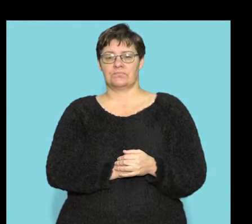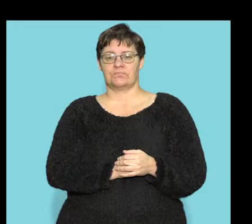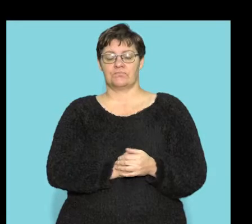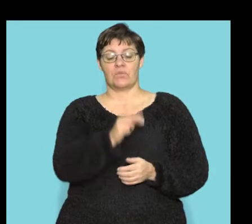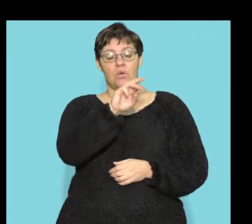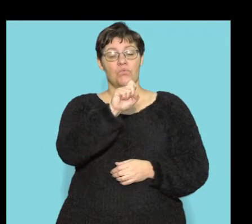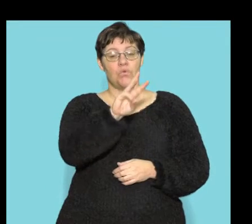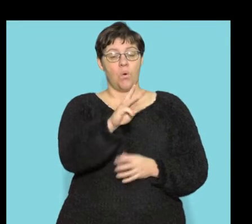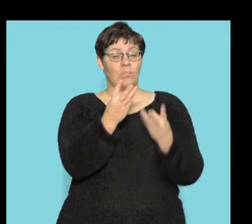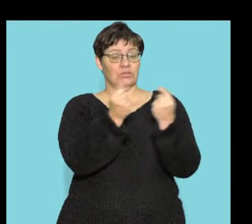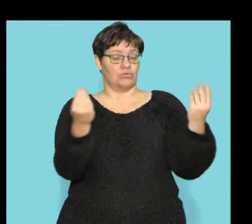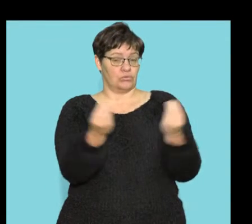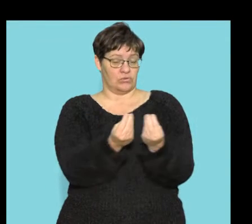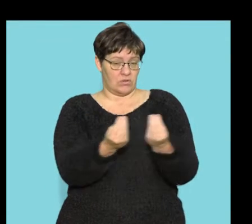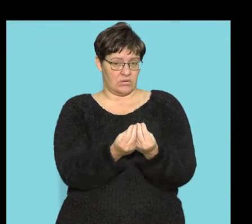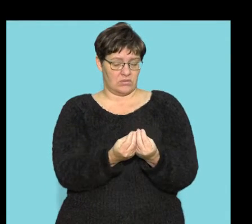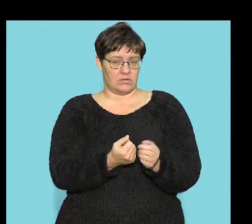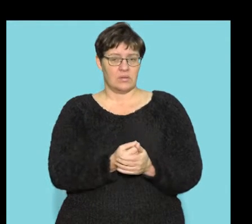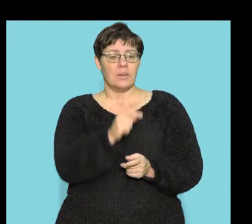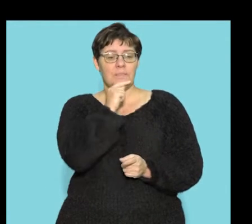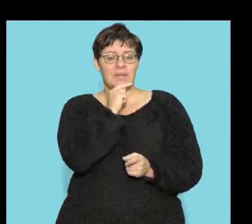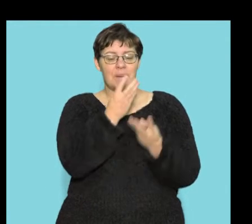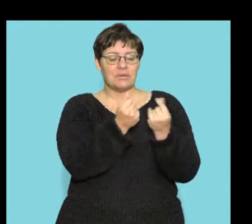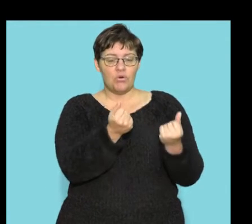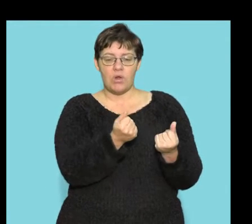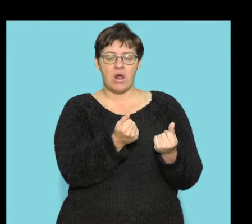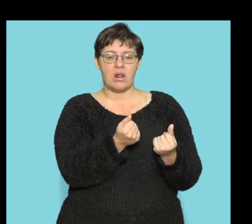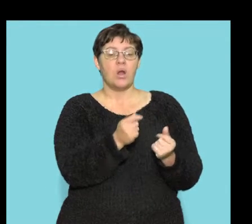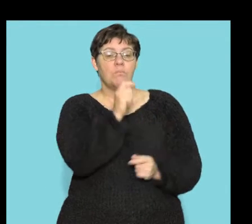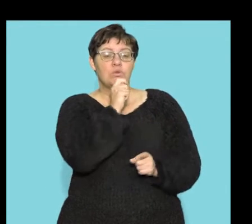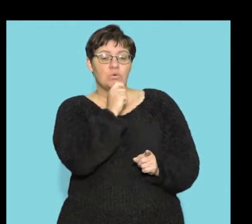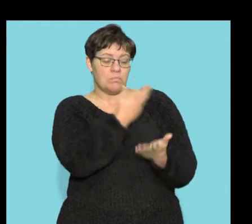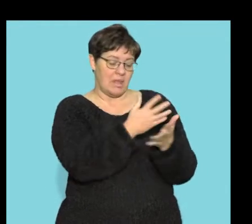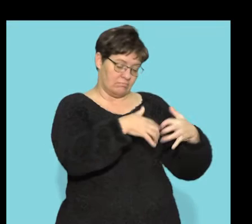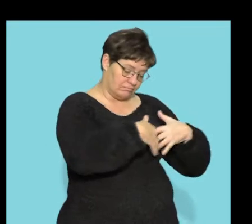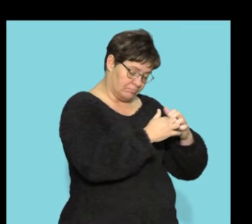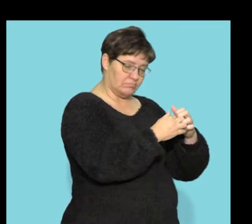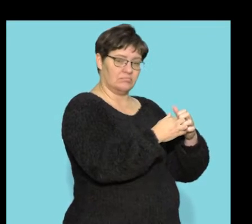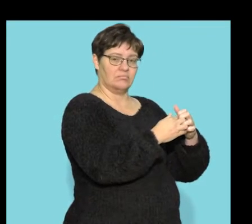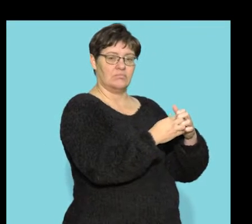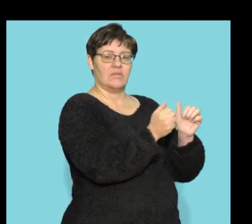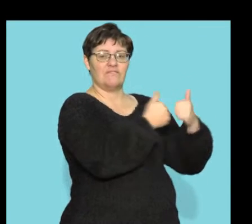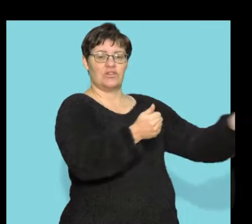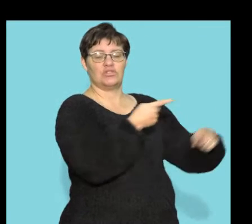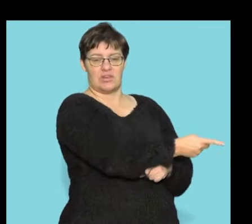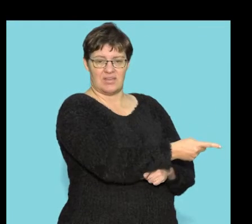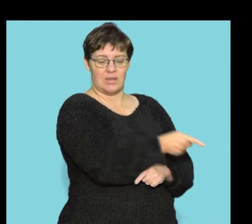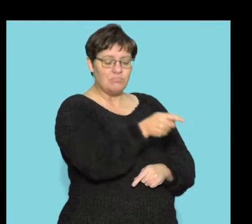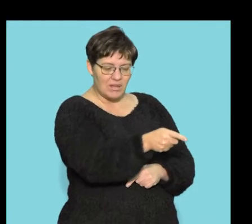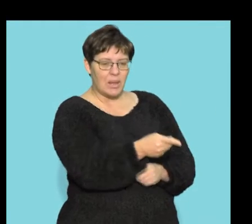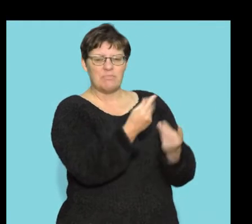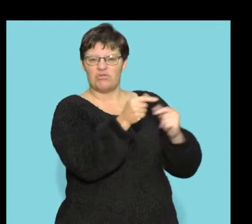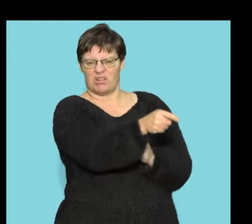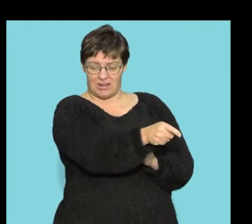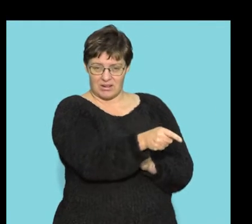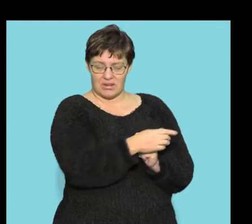is your raw material stock, the unprocessed materials used to produce finished goods. The finished product